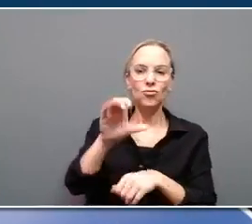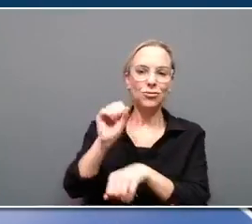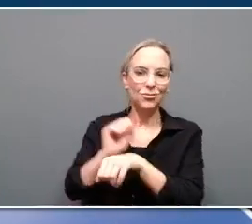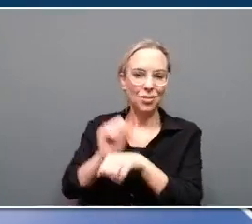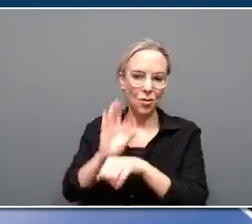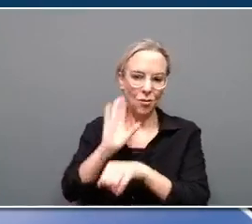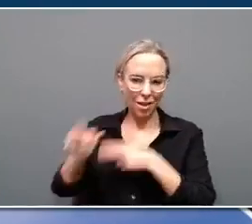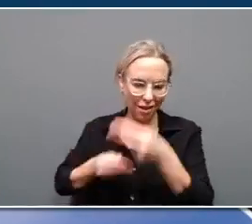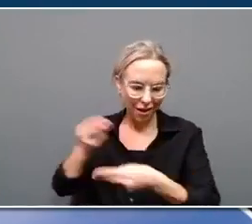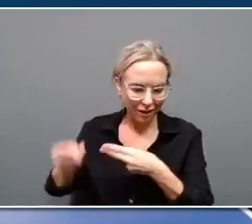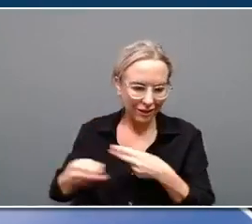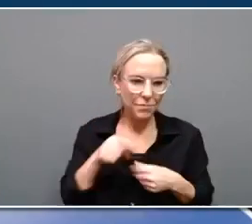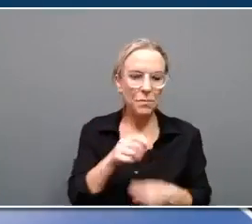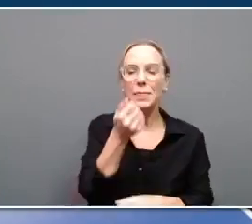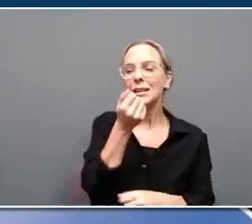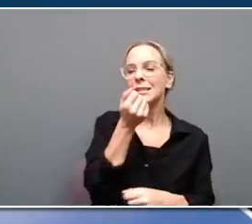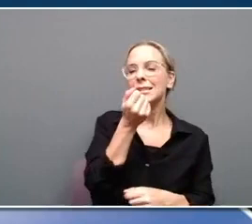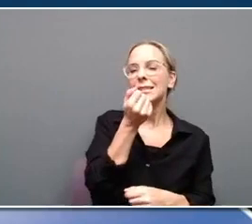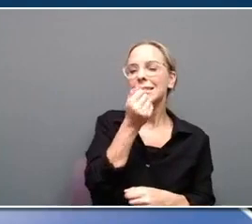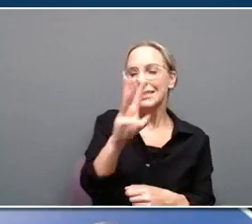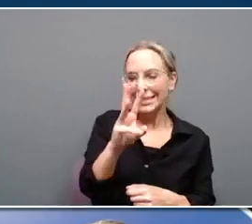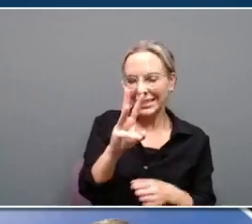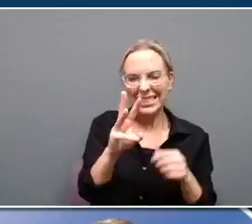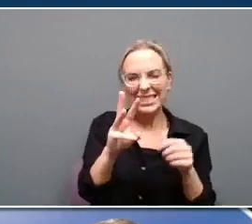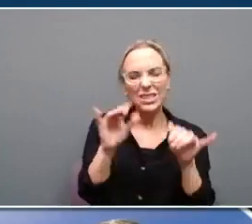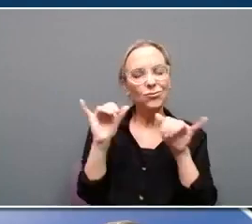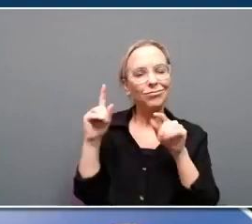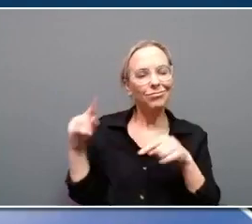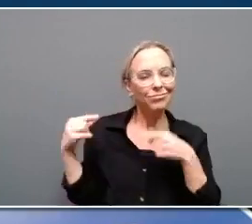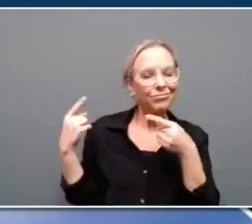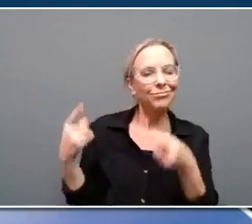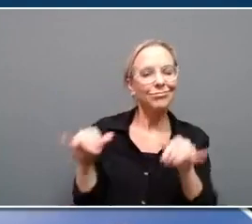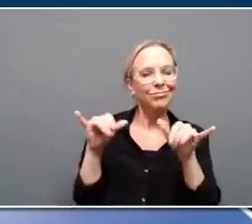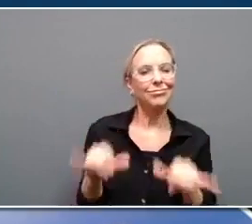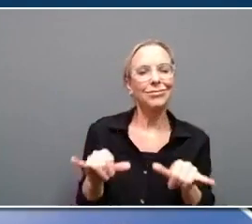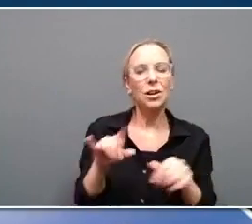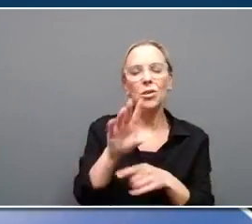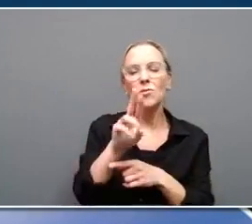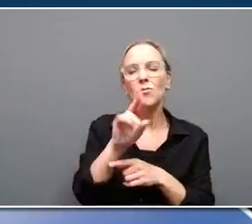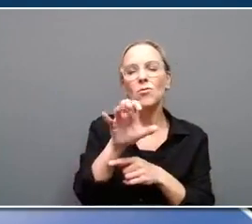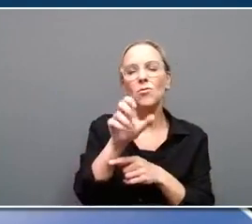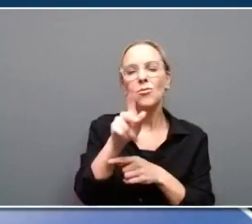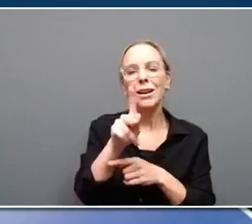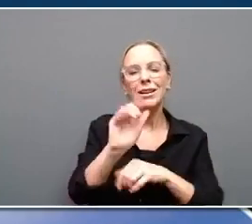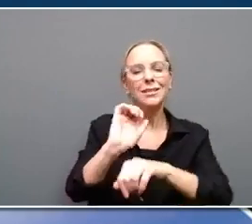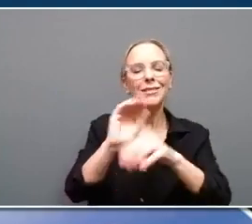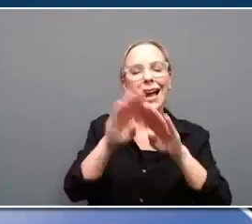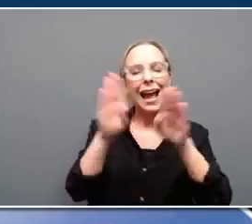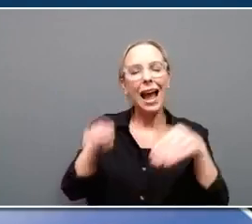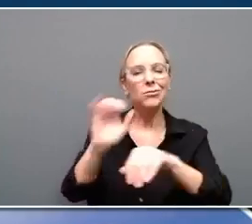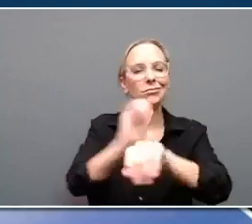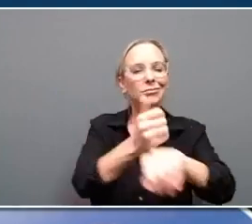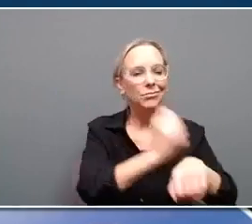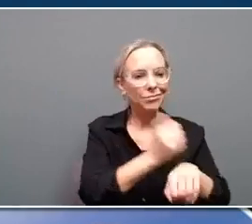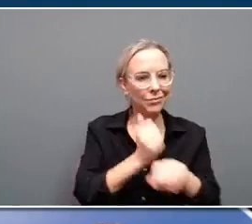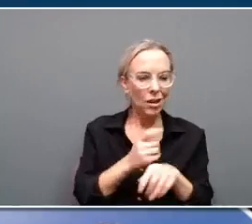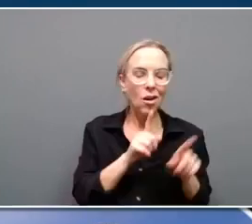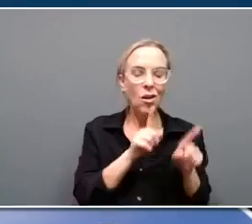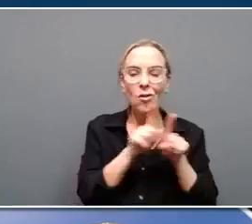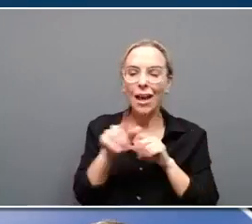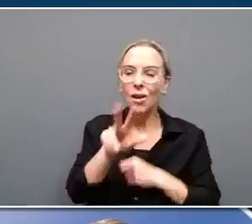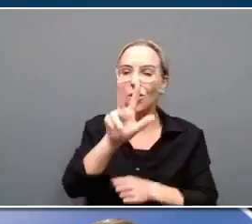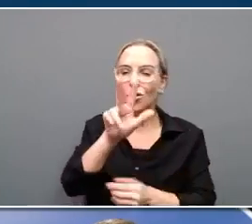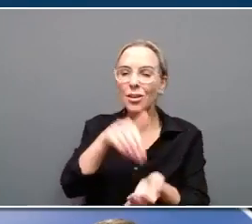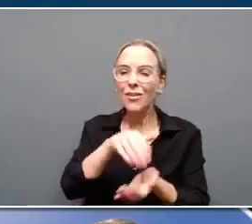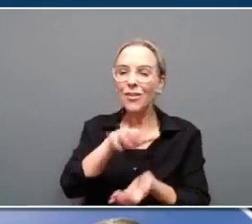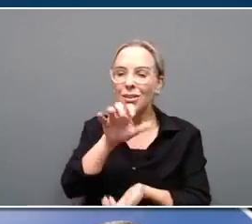16 traditional rickhouses, each with a capacity for 41,500 barrels. Founded in 2022 by the team that started and